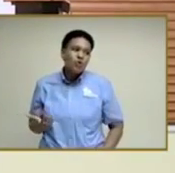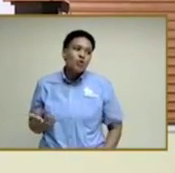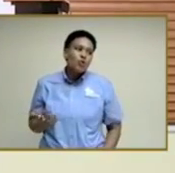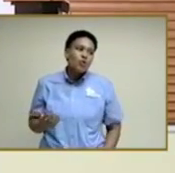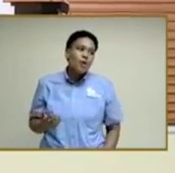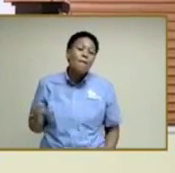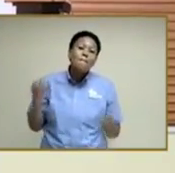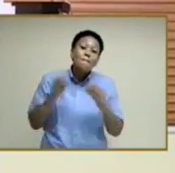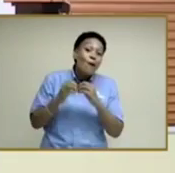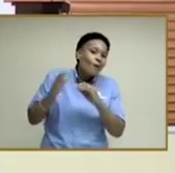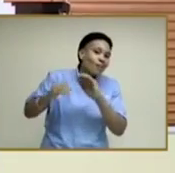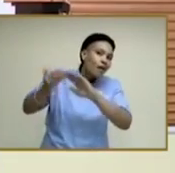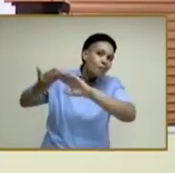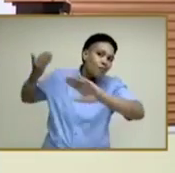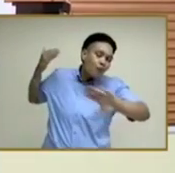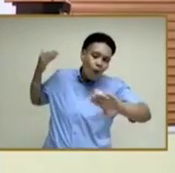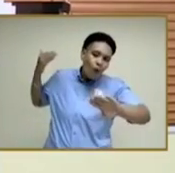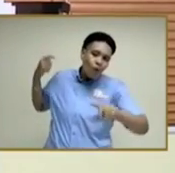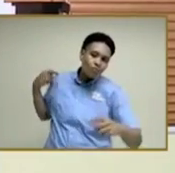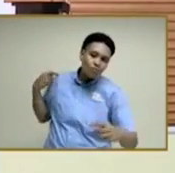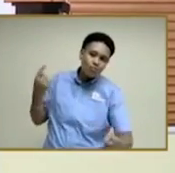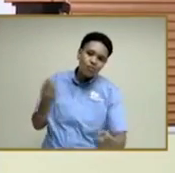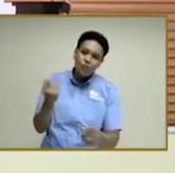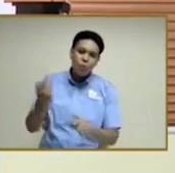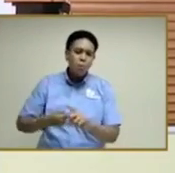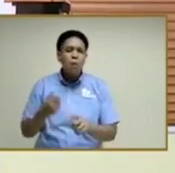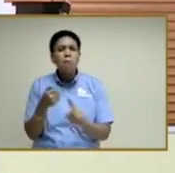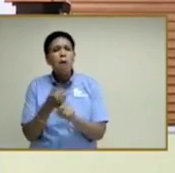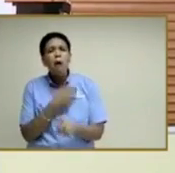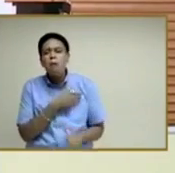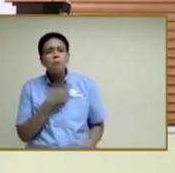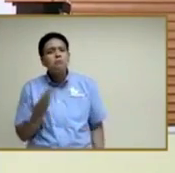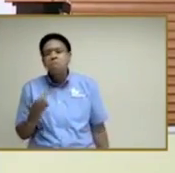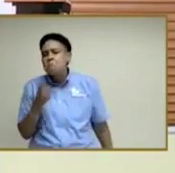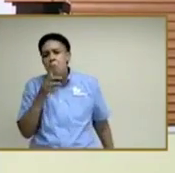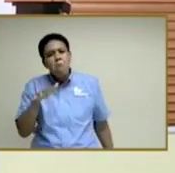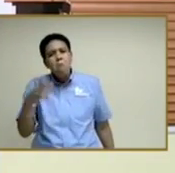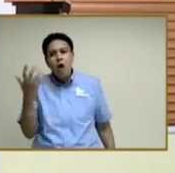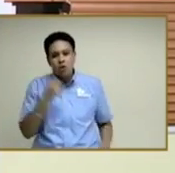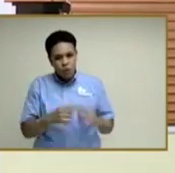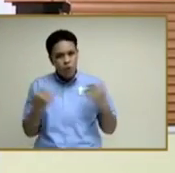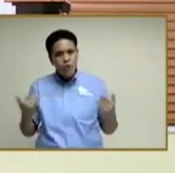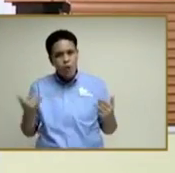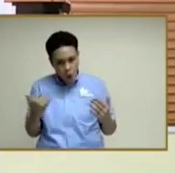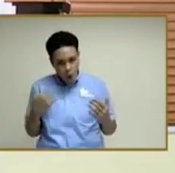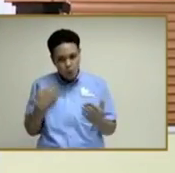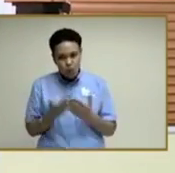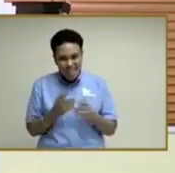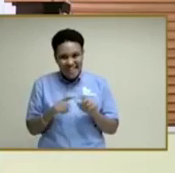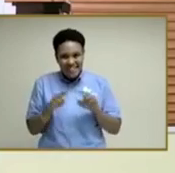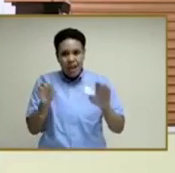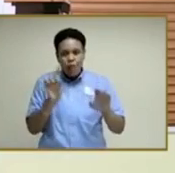more than it has over the last couple of months. Robianne Williams for CVM Live.